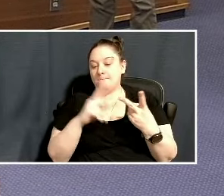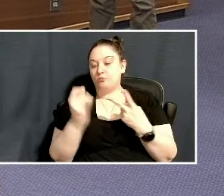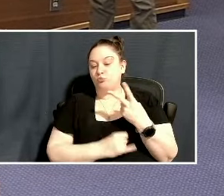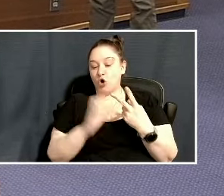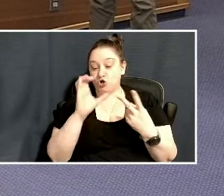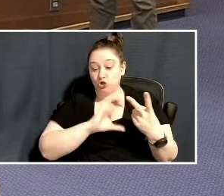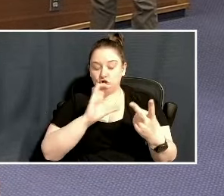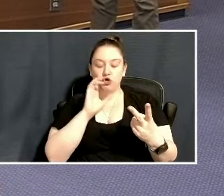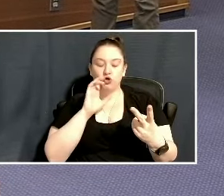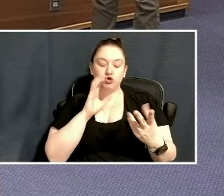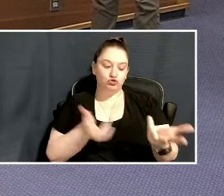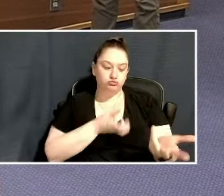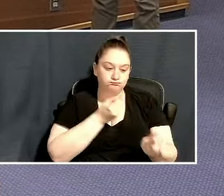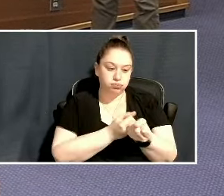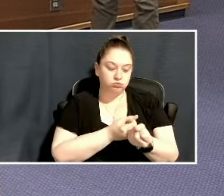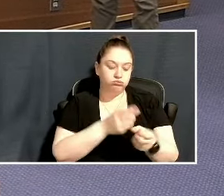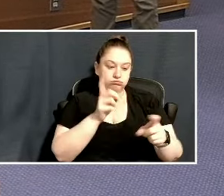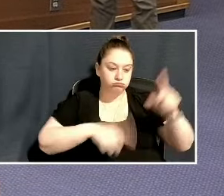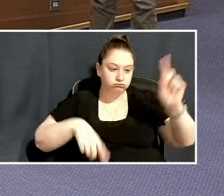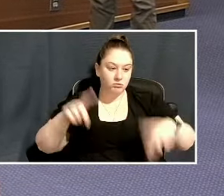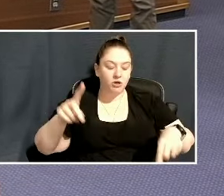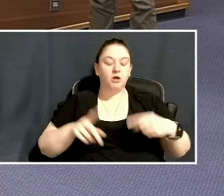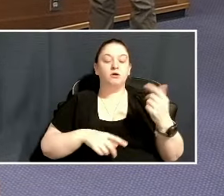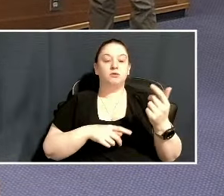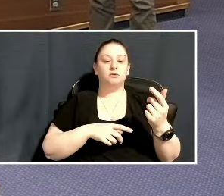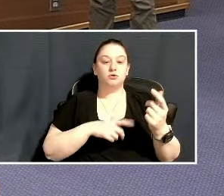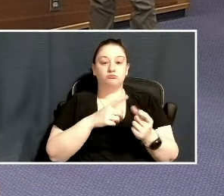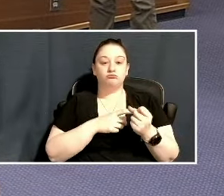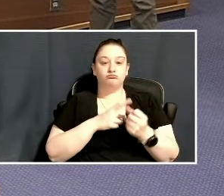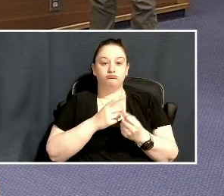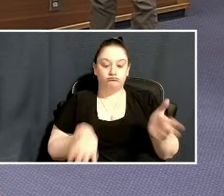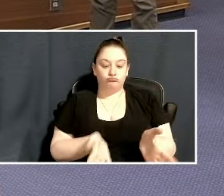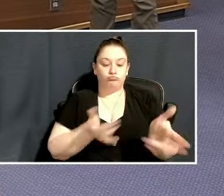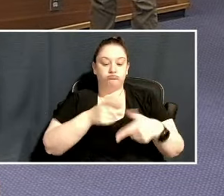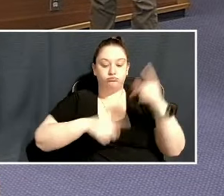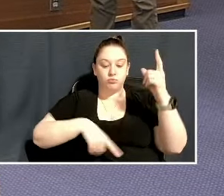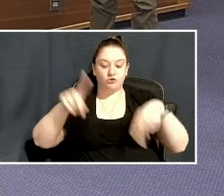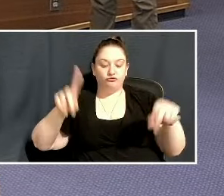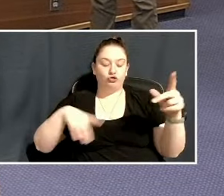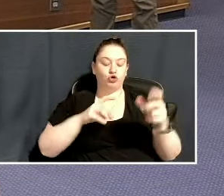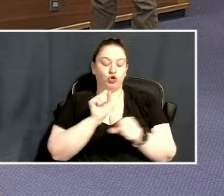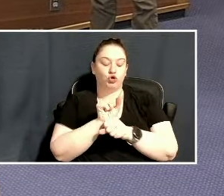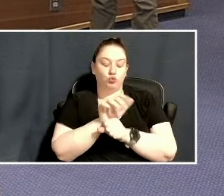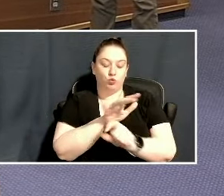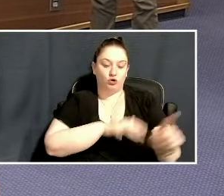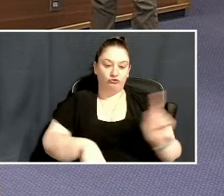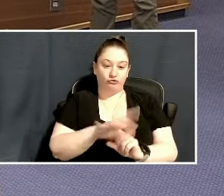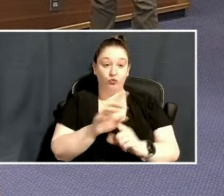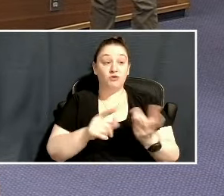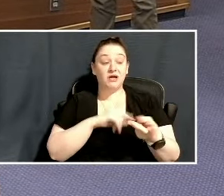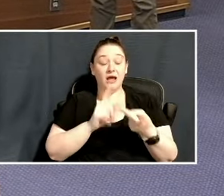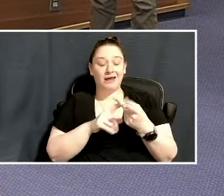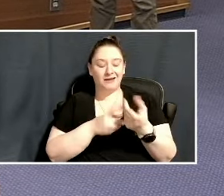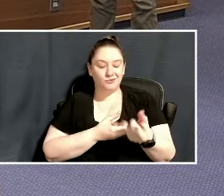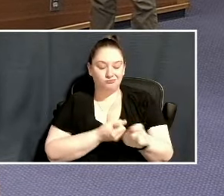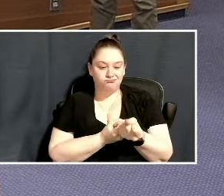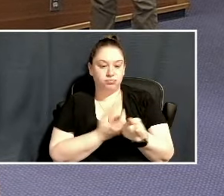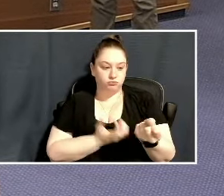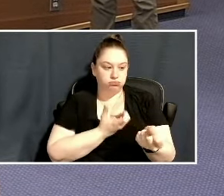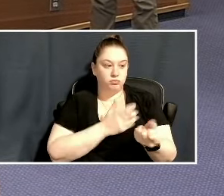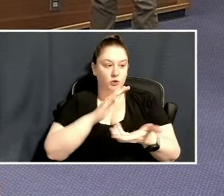workforce. And whereas, by working with our community partners, the City of Salem is committed to opening its doors to